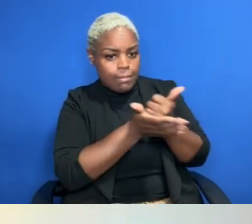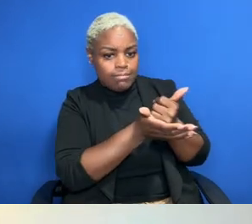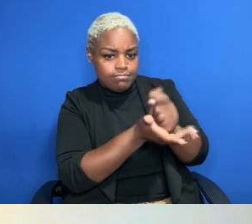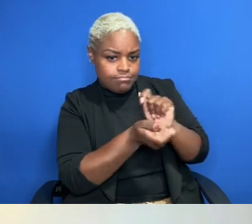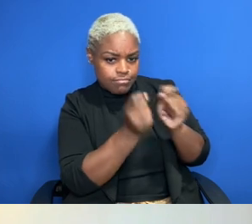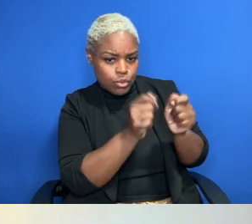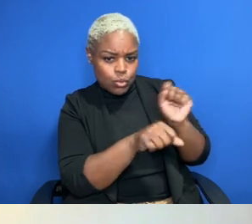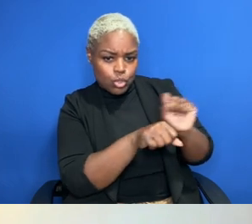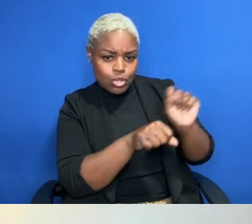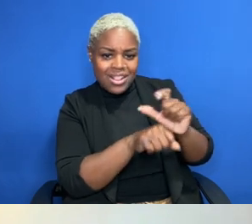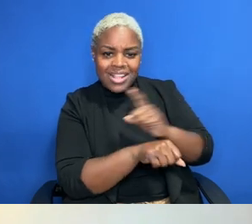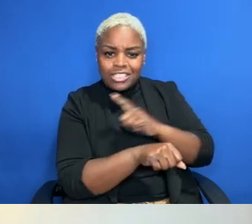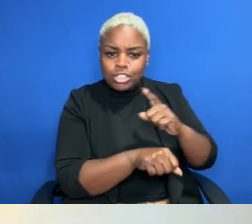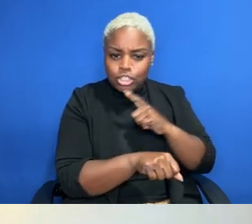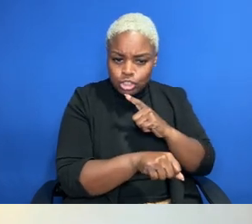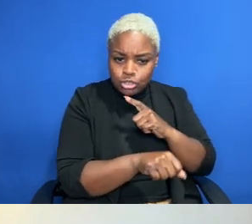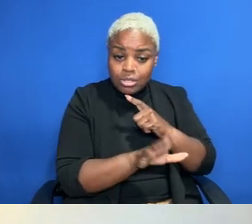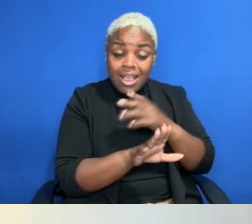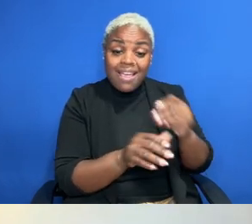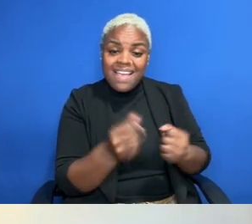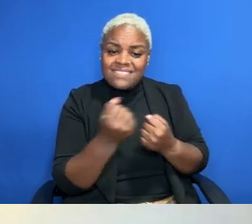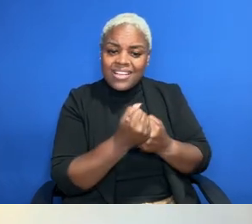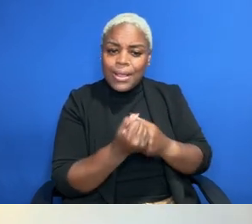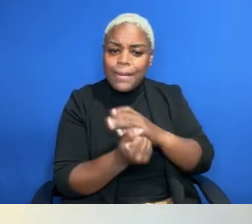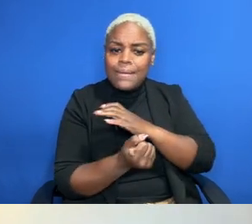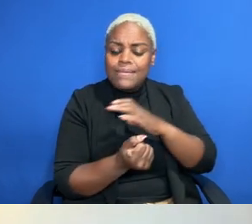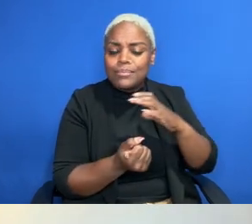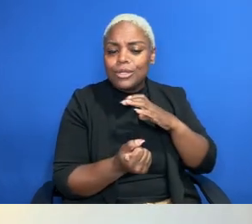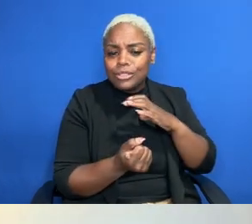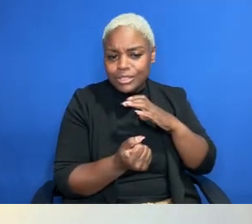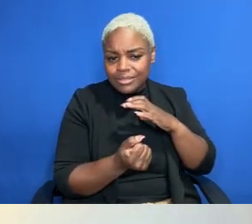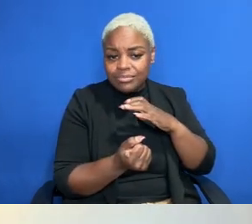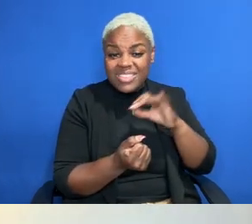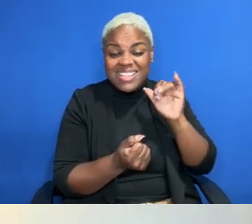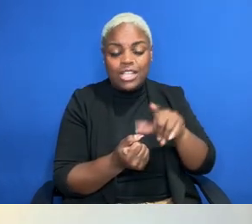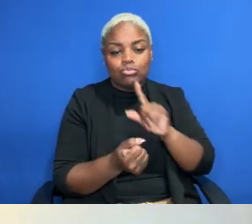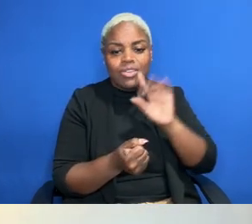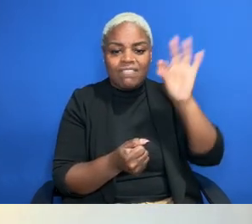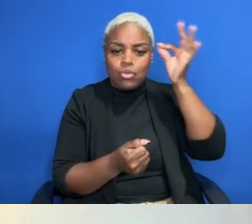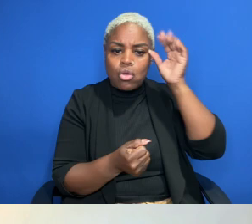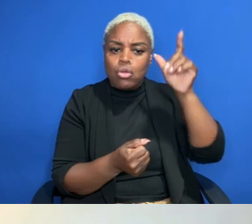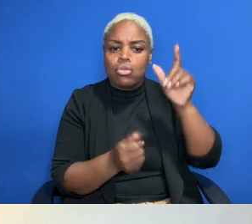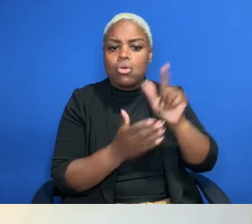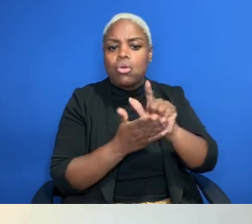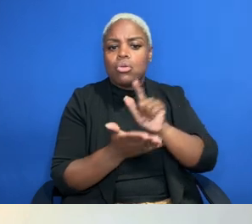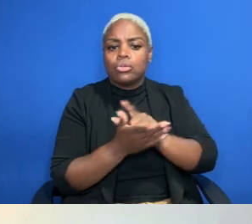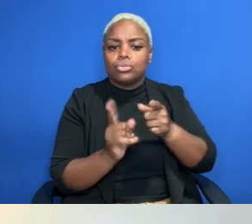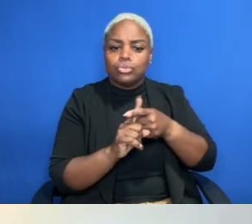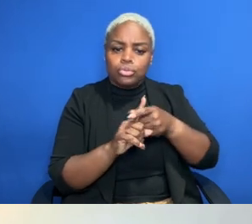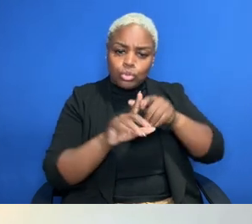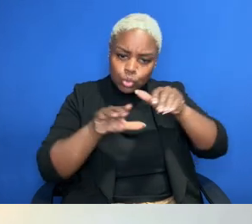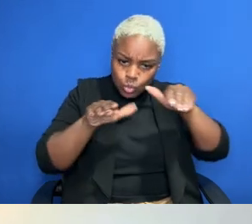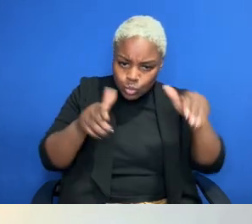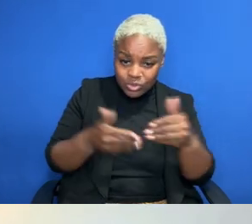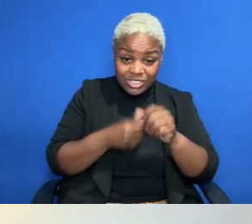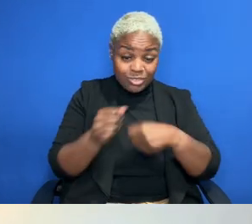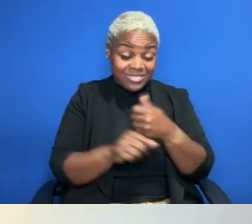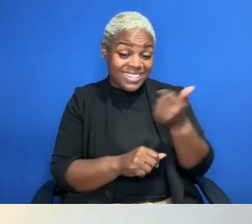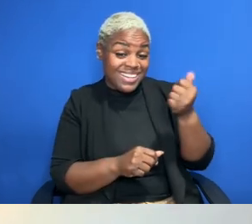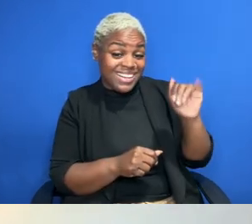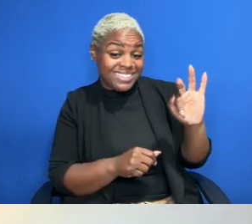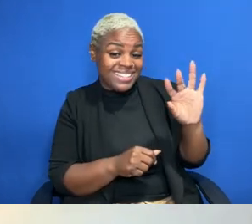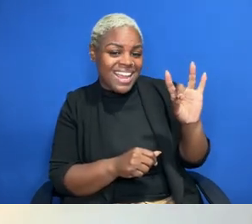you know, help them, you know, rework legislations, get on advisory committees. There is a federal law that has